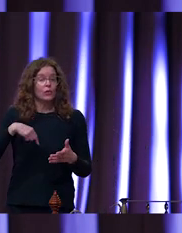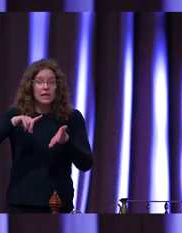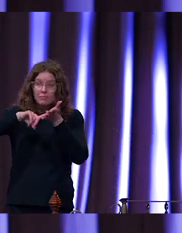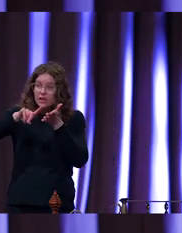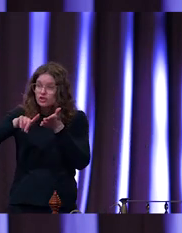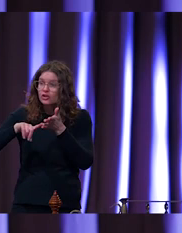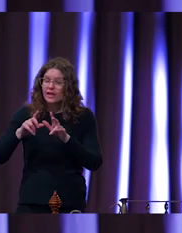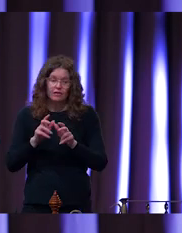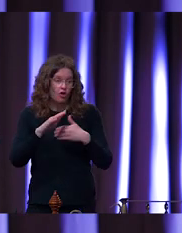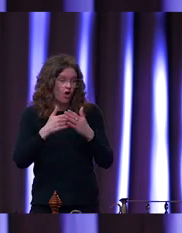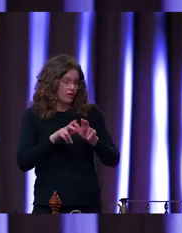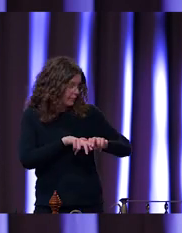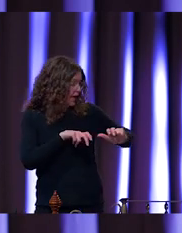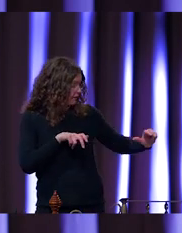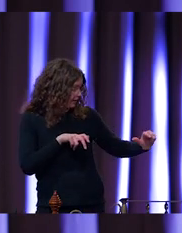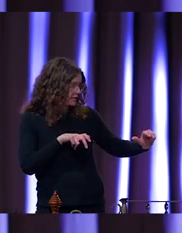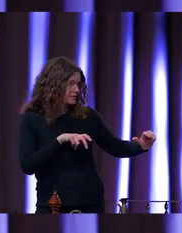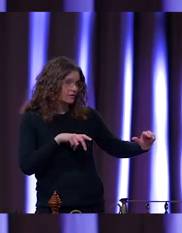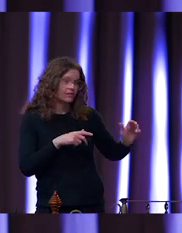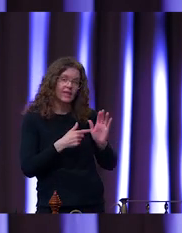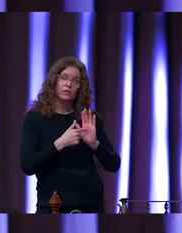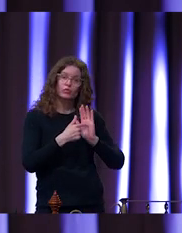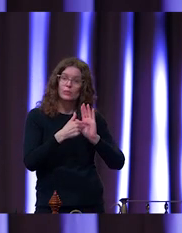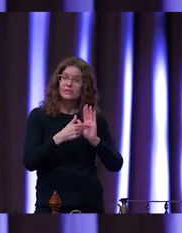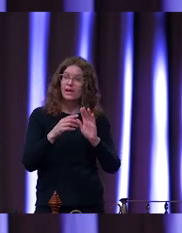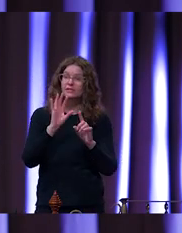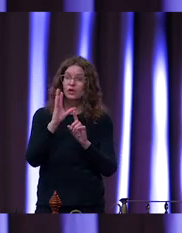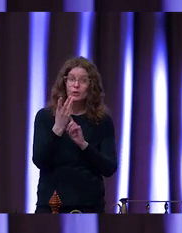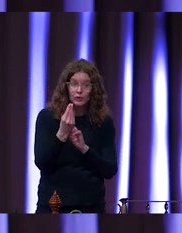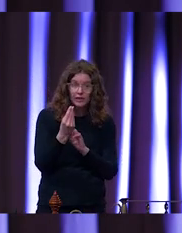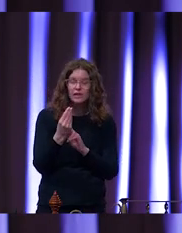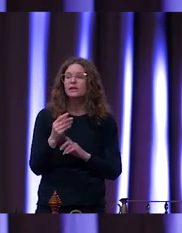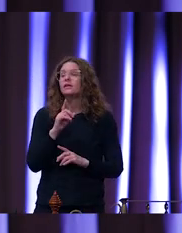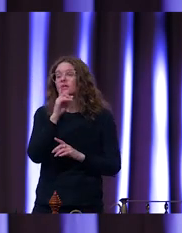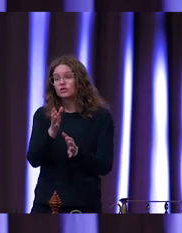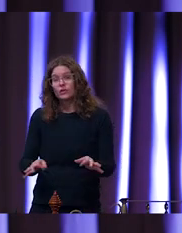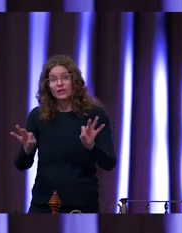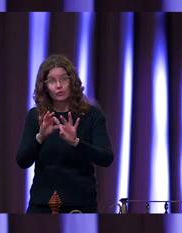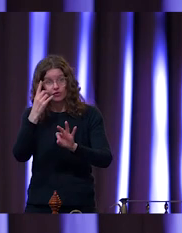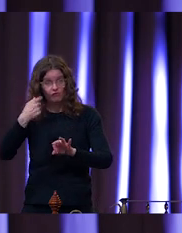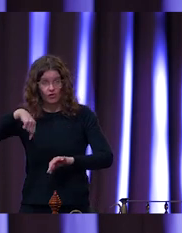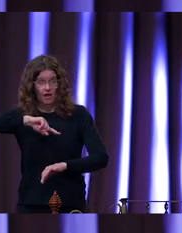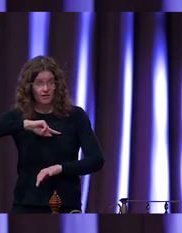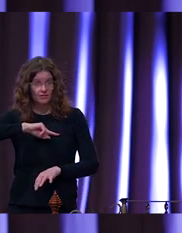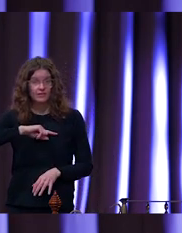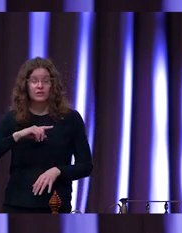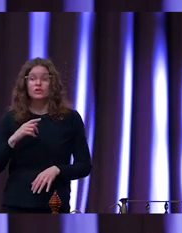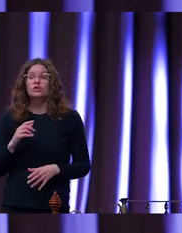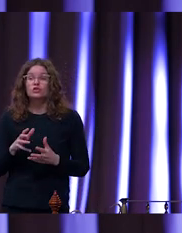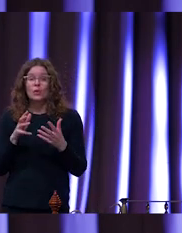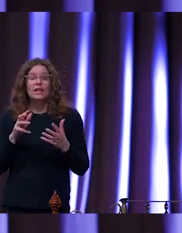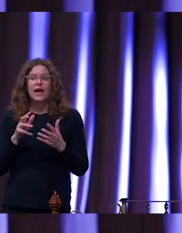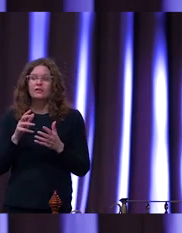right, are reflective of the communities that we're trying to reach is also incredibly important. And so we've invested a lot of resources in